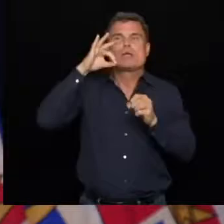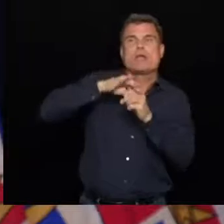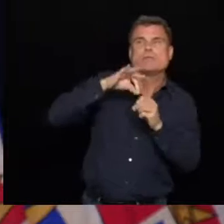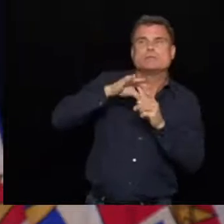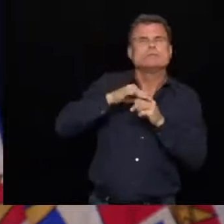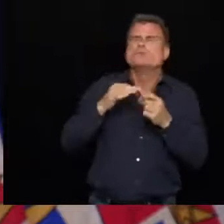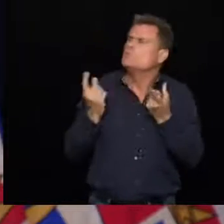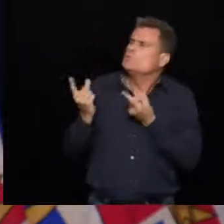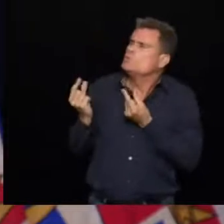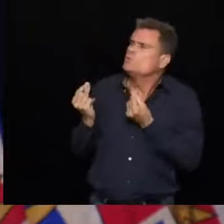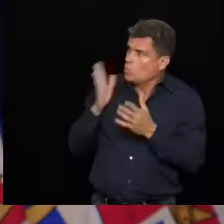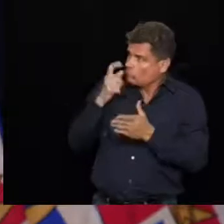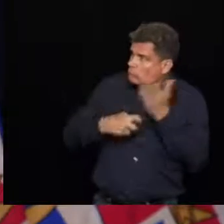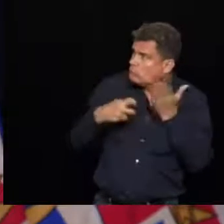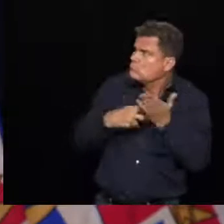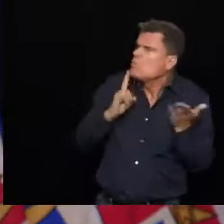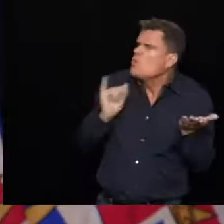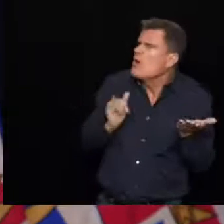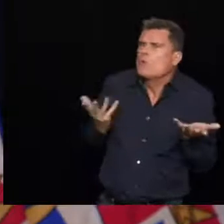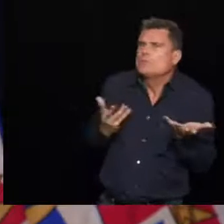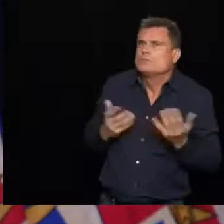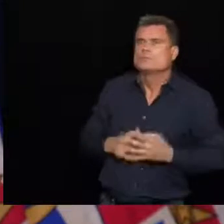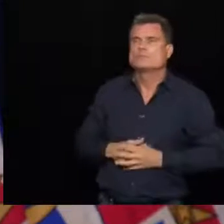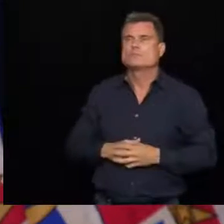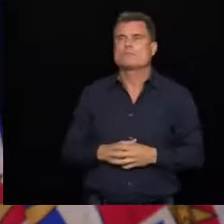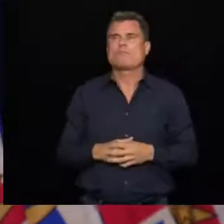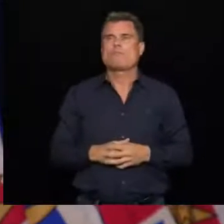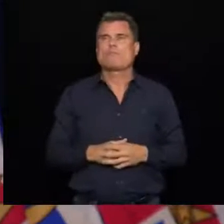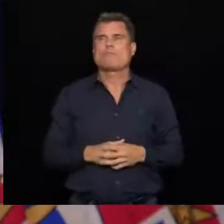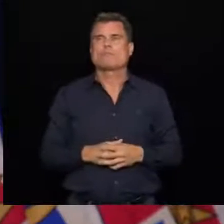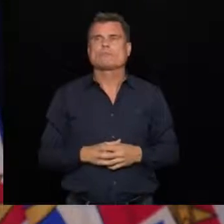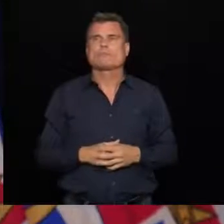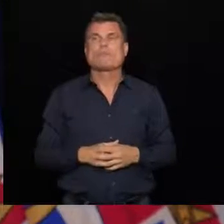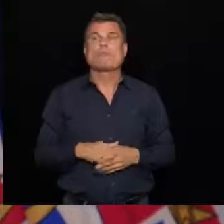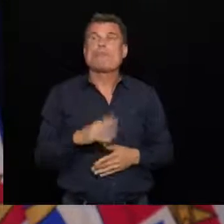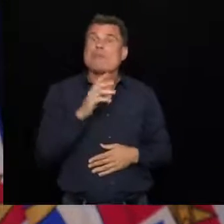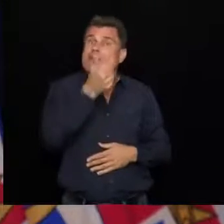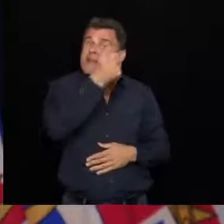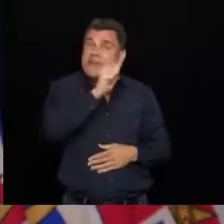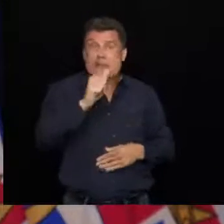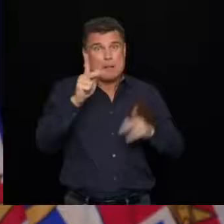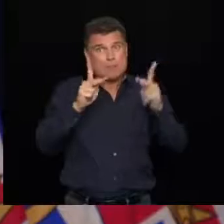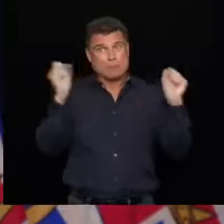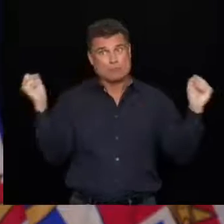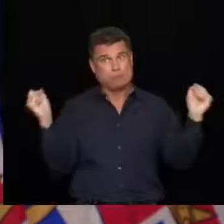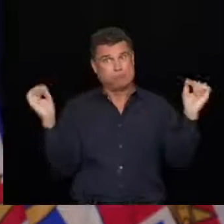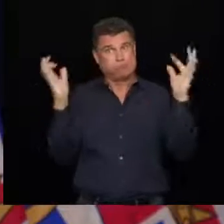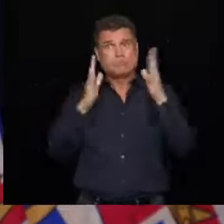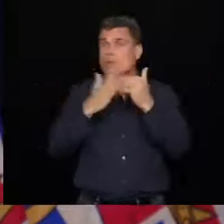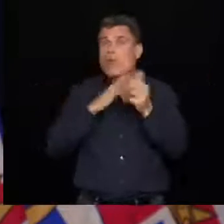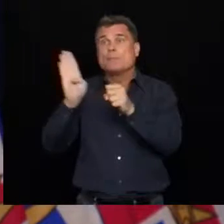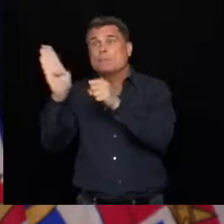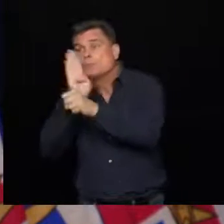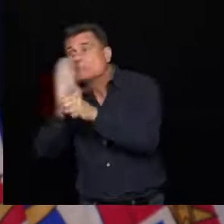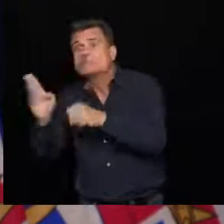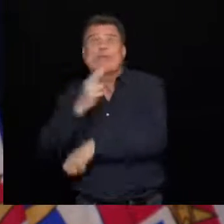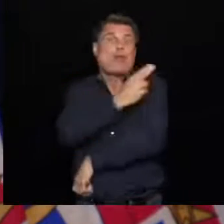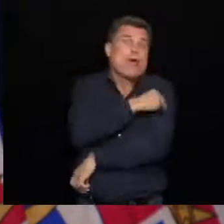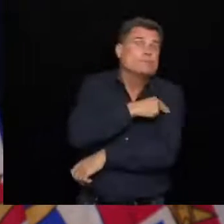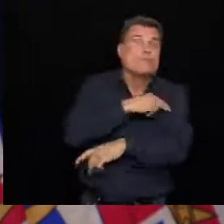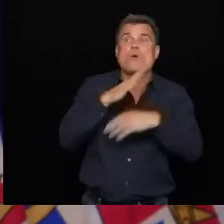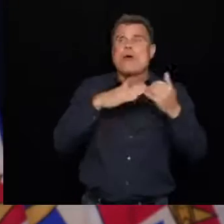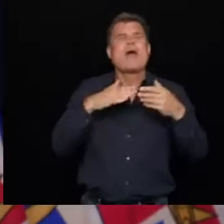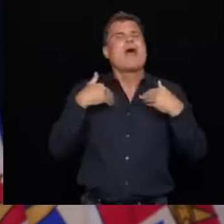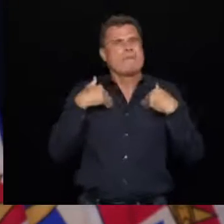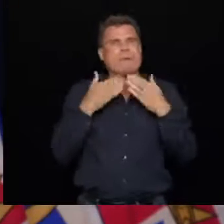the sector themselves that develop the guidelines. They're not my guidelines. I've given parameters around things they need to consider and advice around them. So